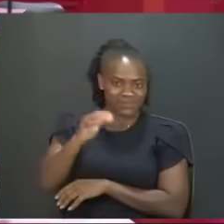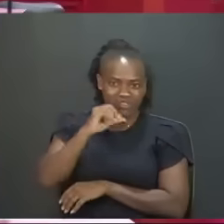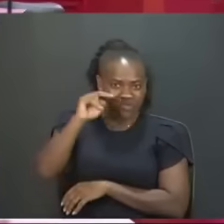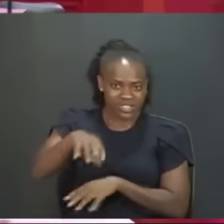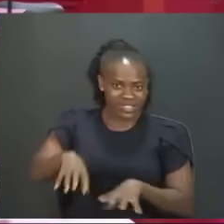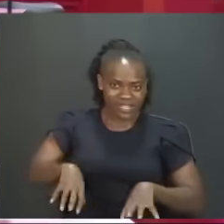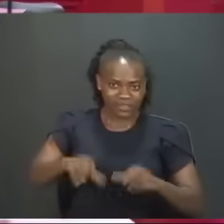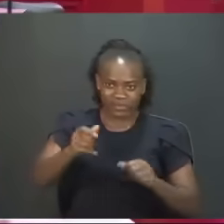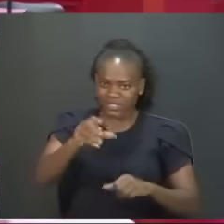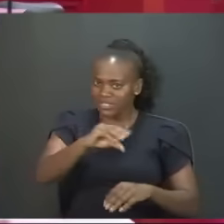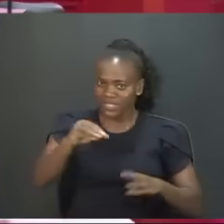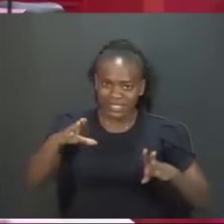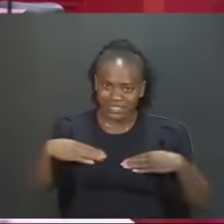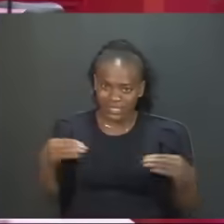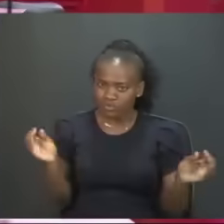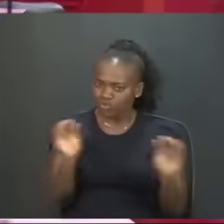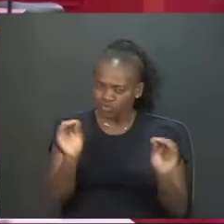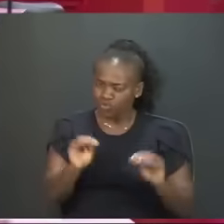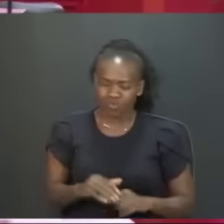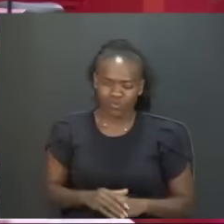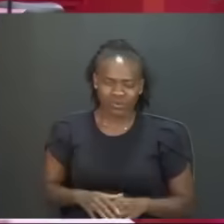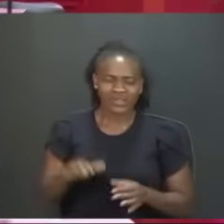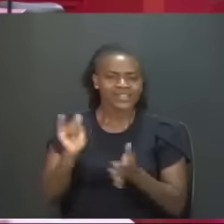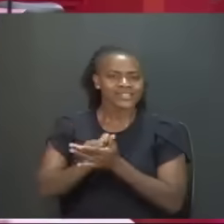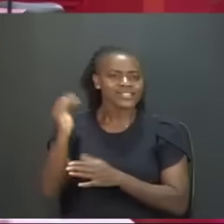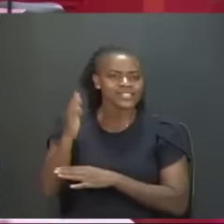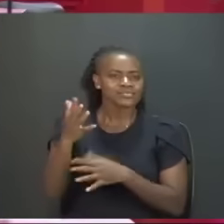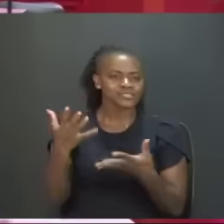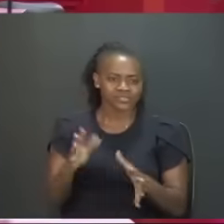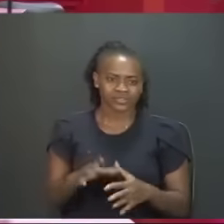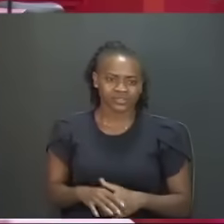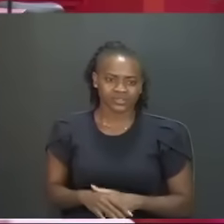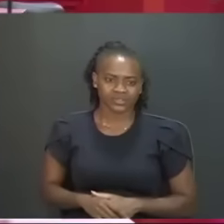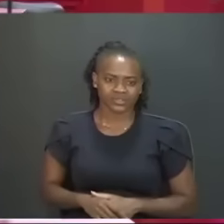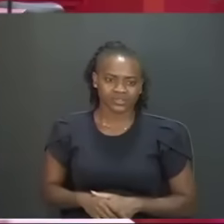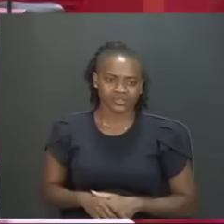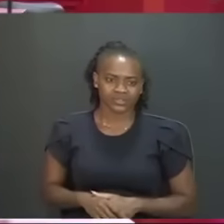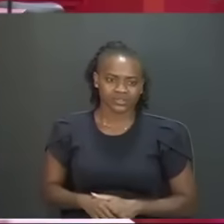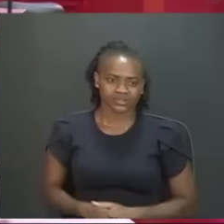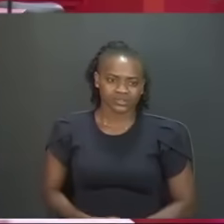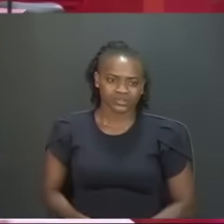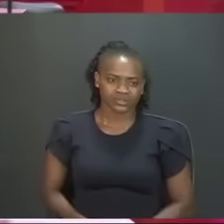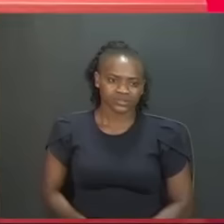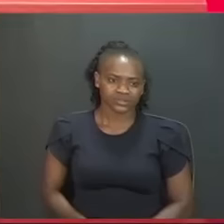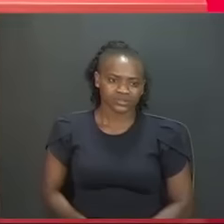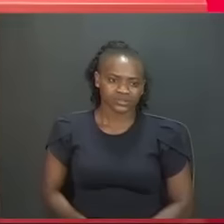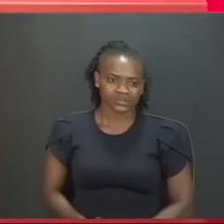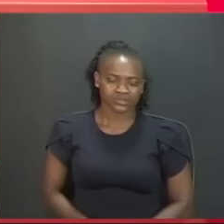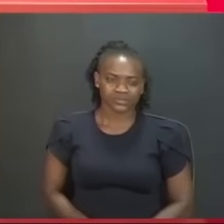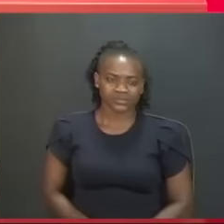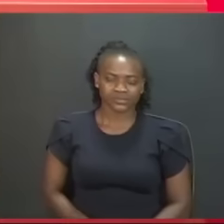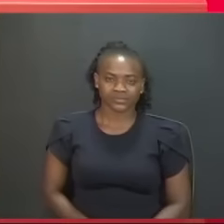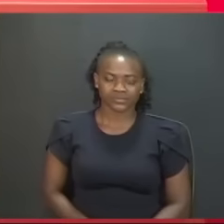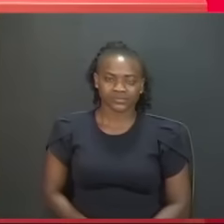and accepted. It is a statement. Honorable member, conclude.